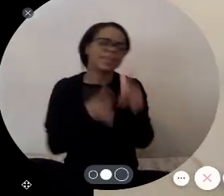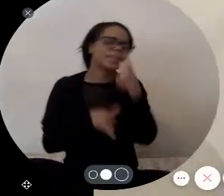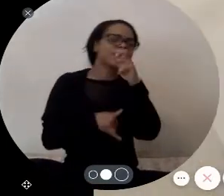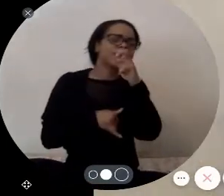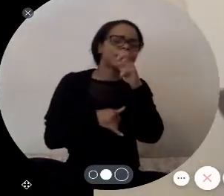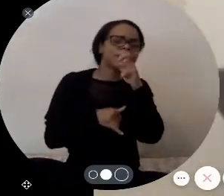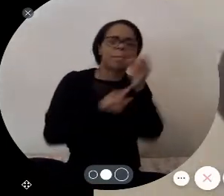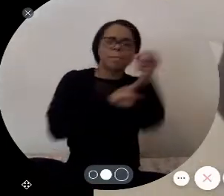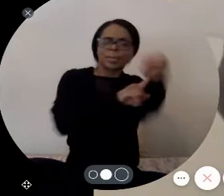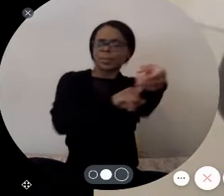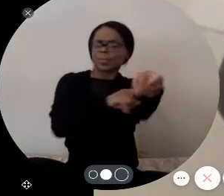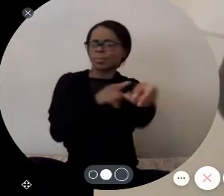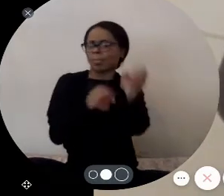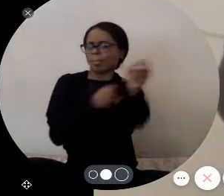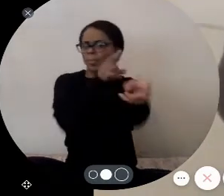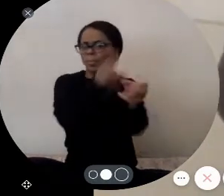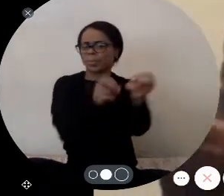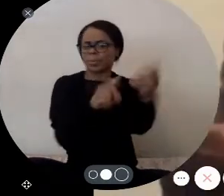win.